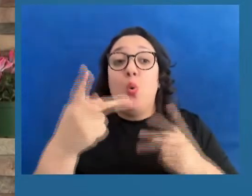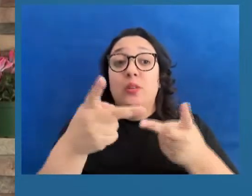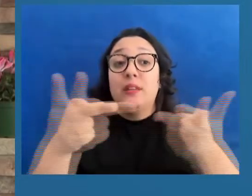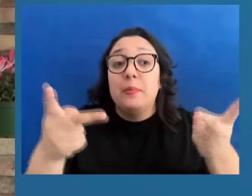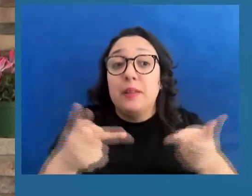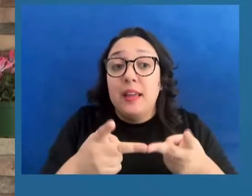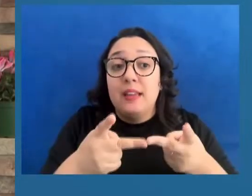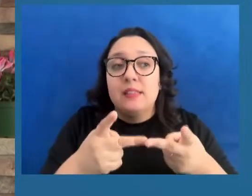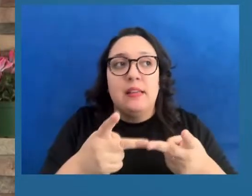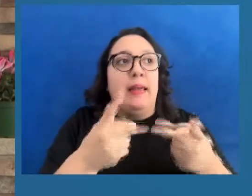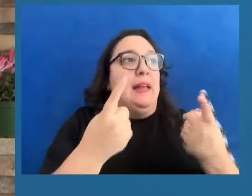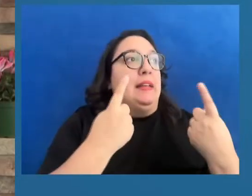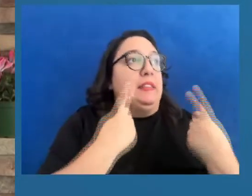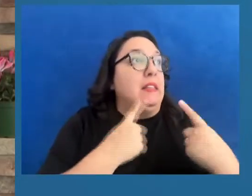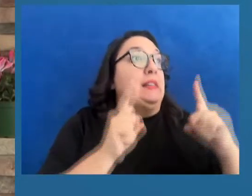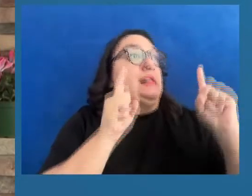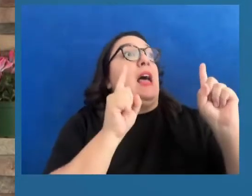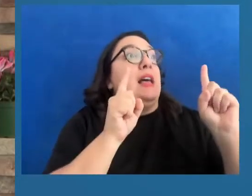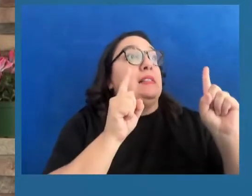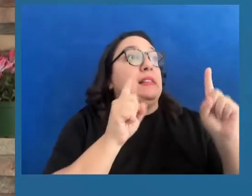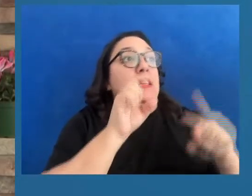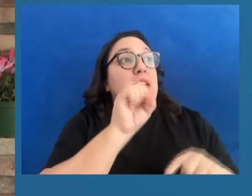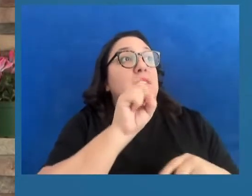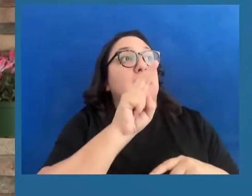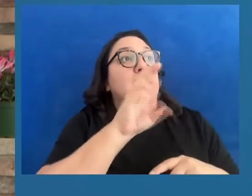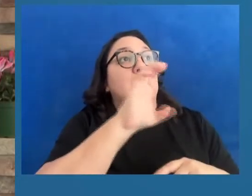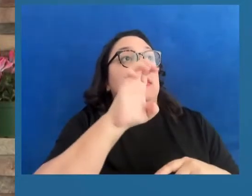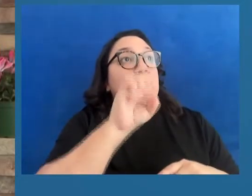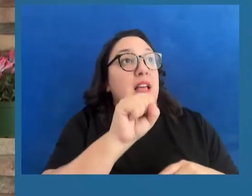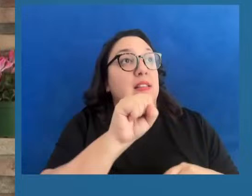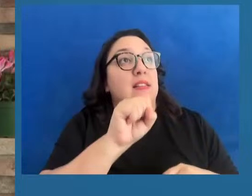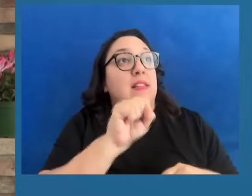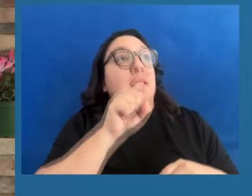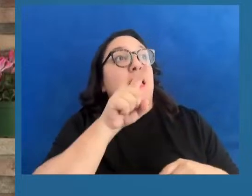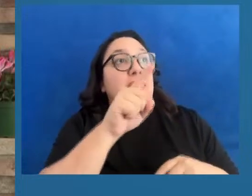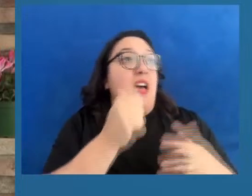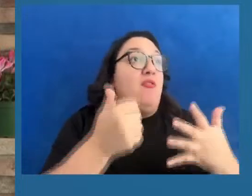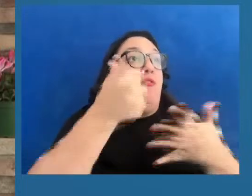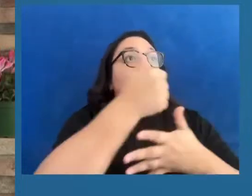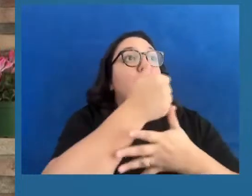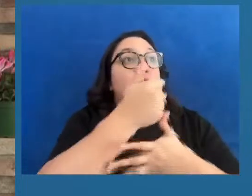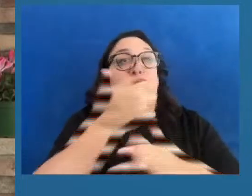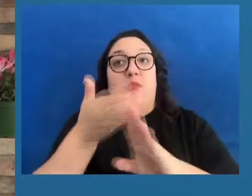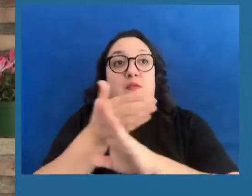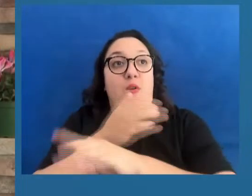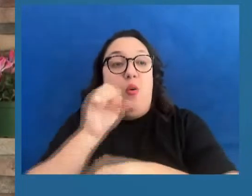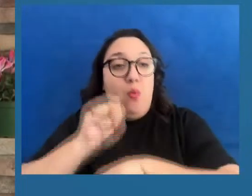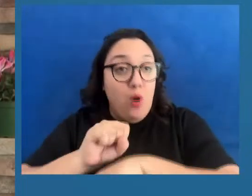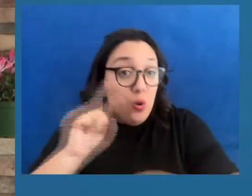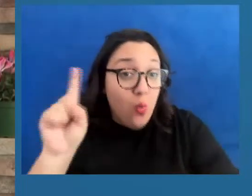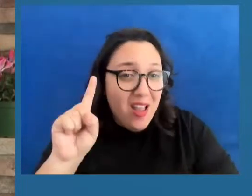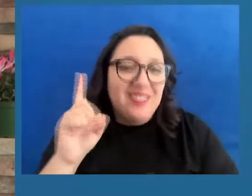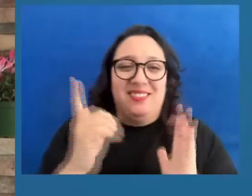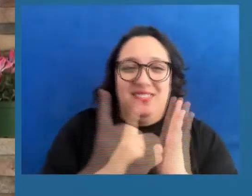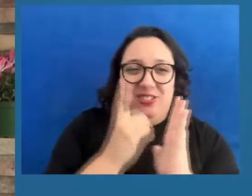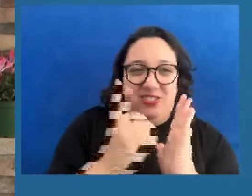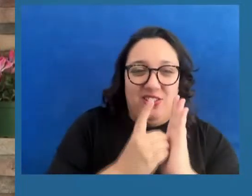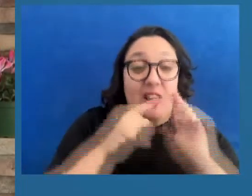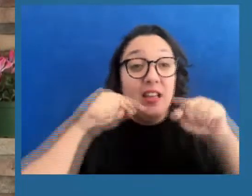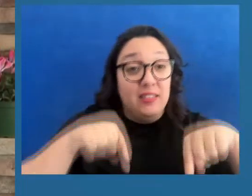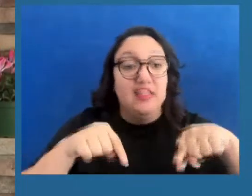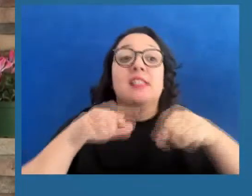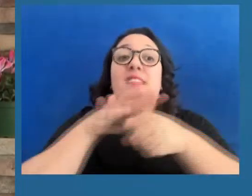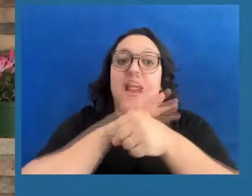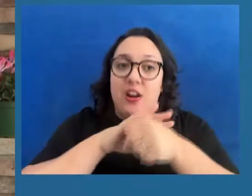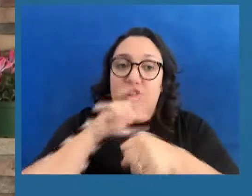dictionary, and this governor understands that we have to work hard if we are going to have success, particularly as it relates to the area of housing. I